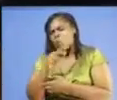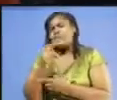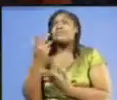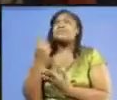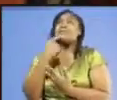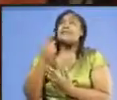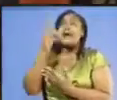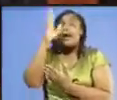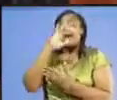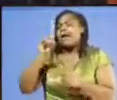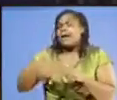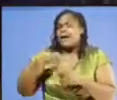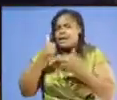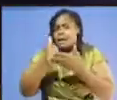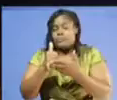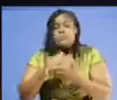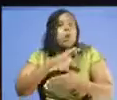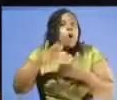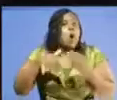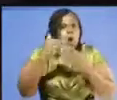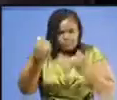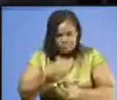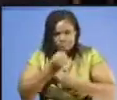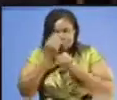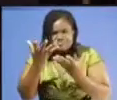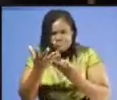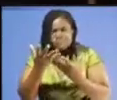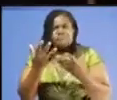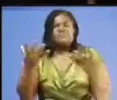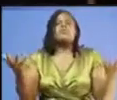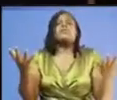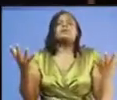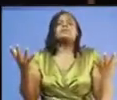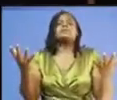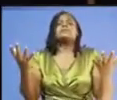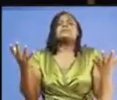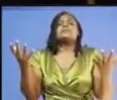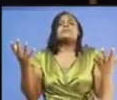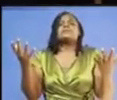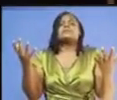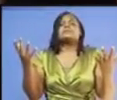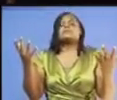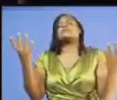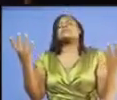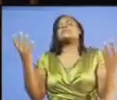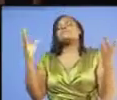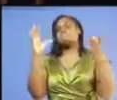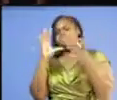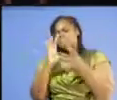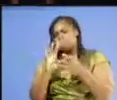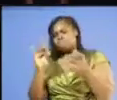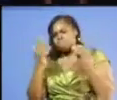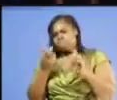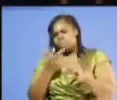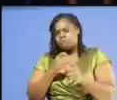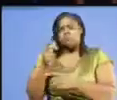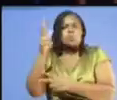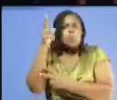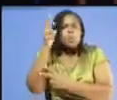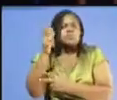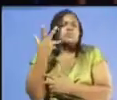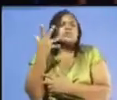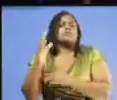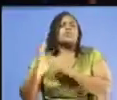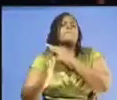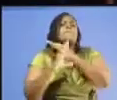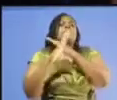me. All he said, that it was a messenger of Satan sent to buffet